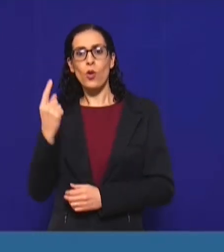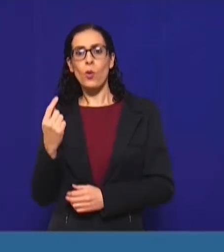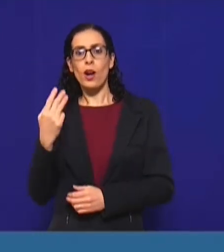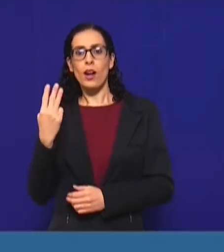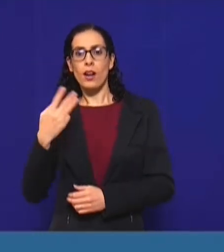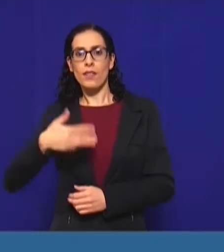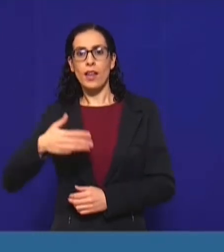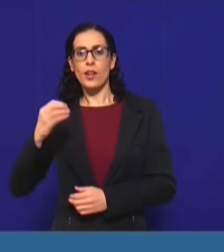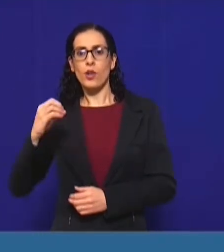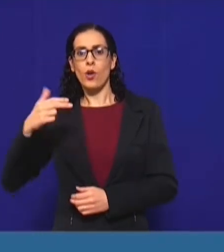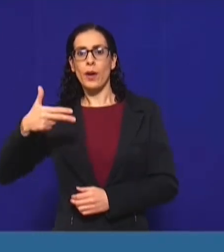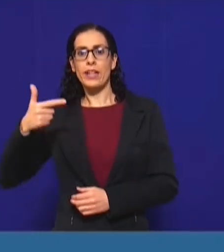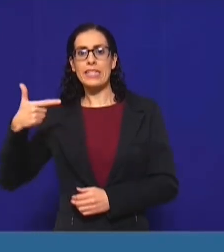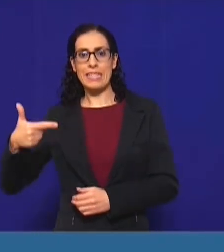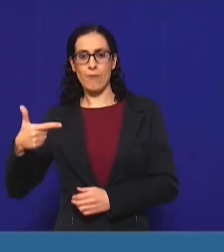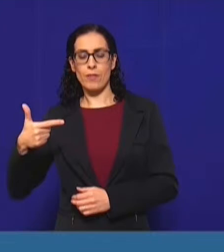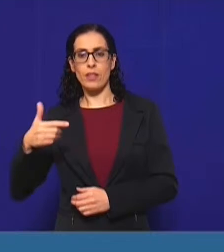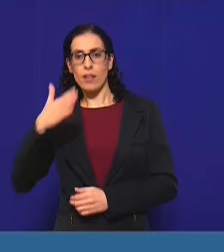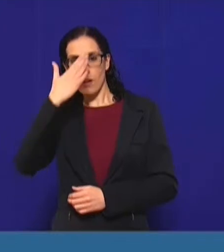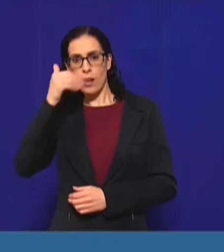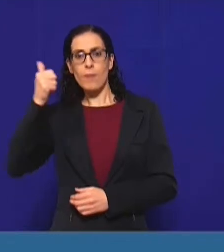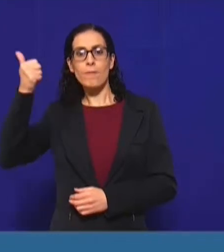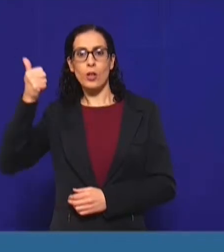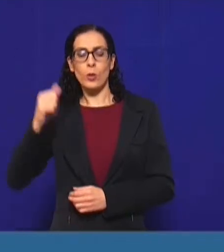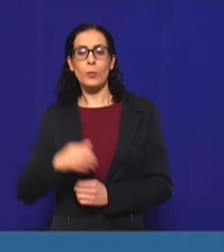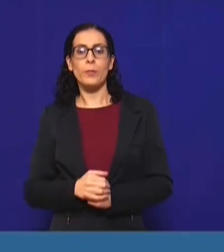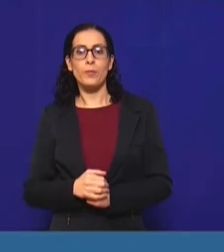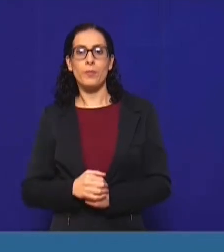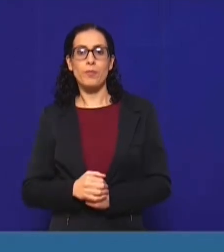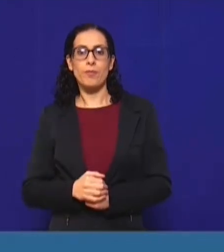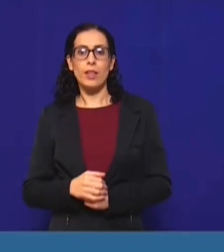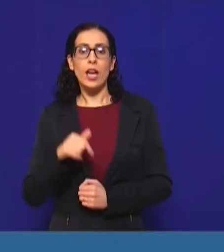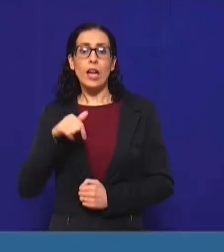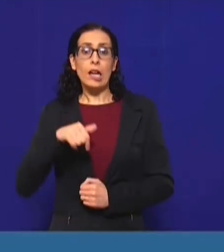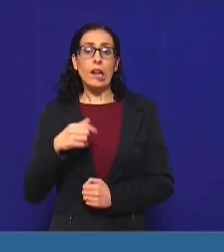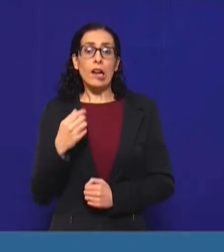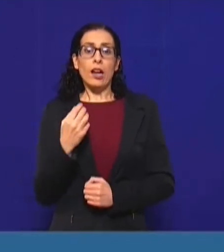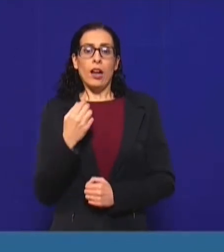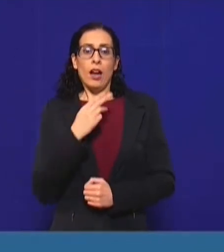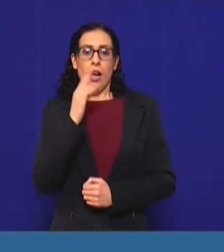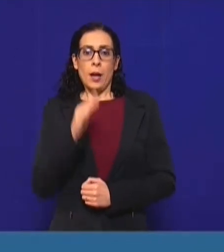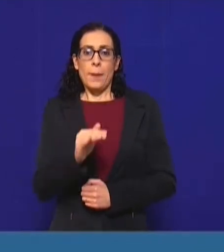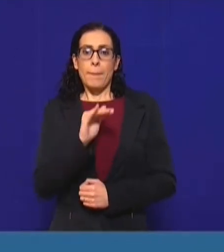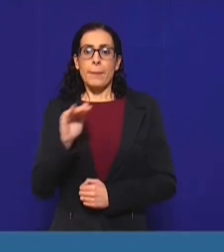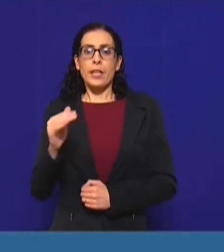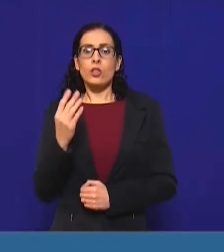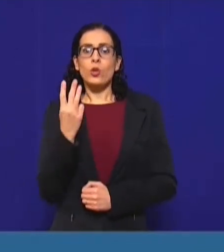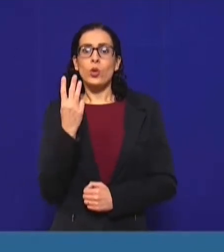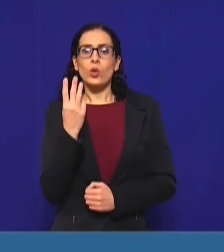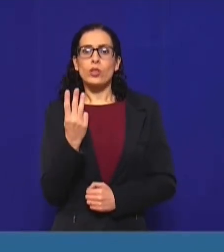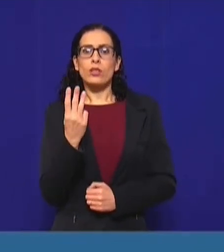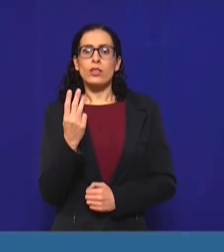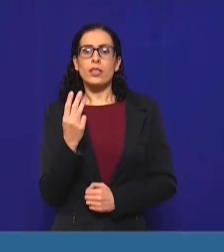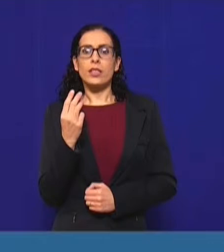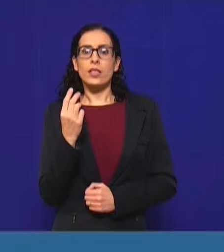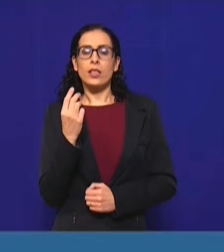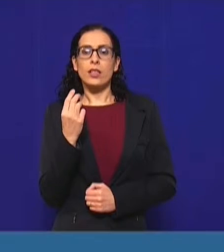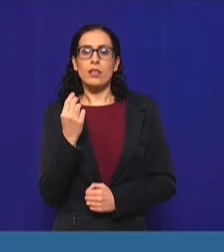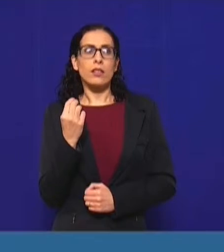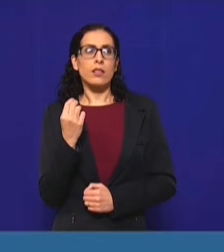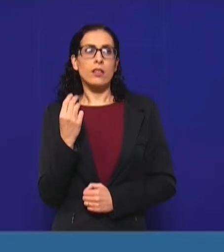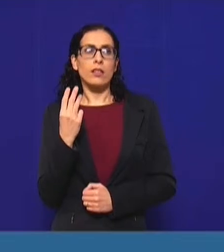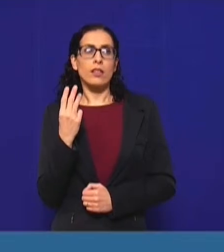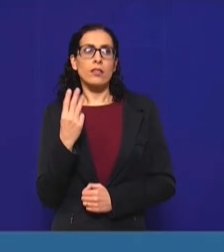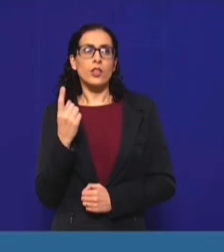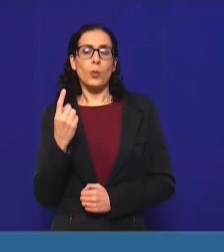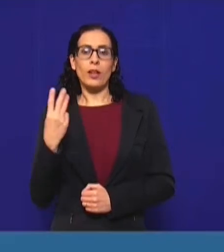19,087. Kellna 313 persuni li tilfu ħajjithom minħabba il-COVID u allura total ta' każijiet attivi huwa ta'